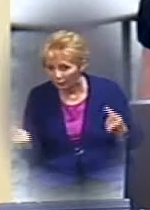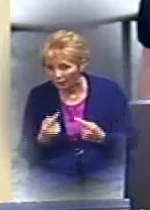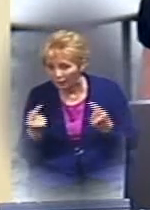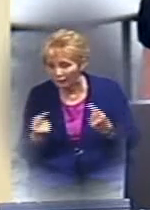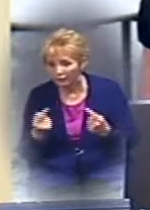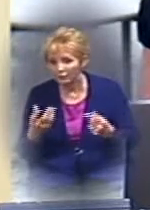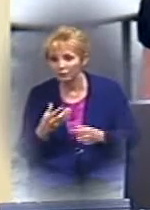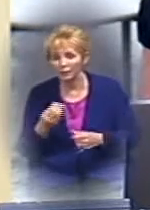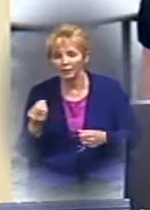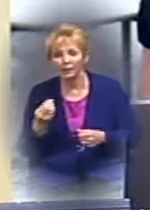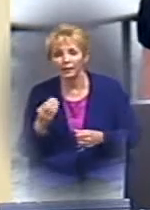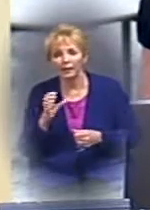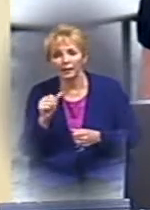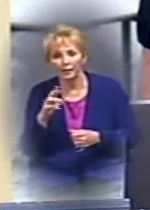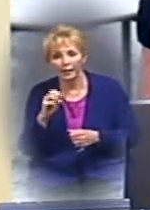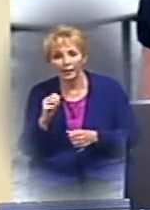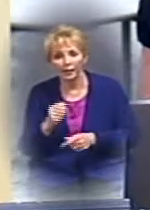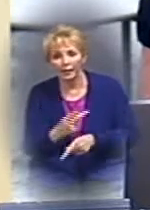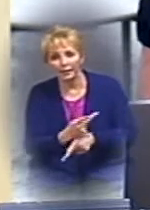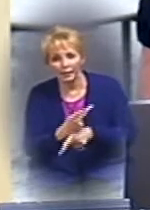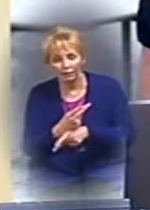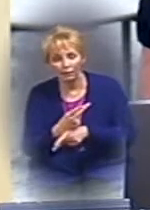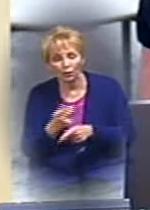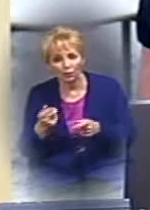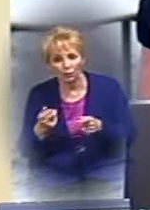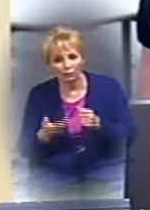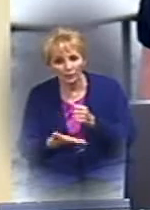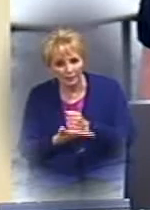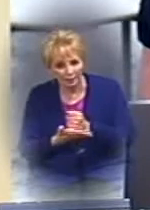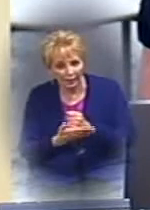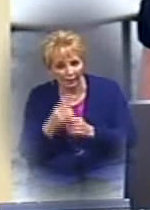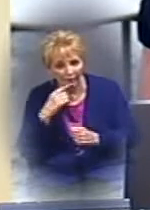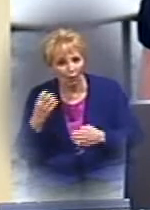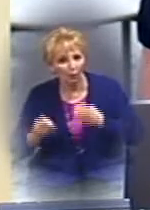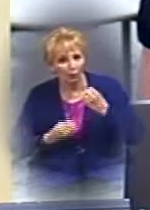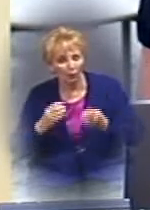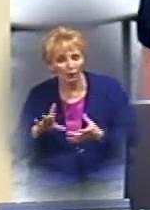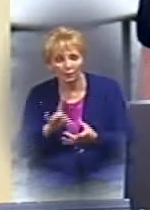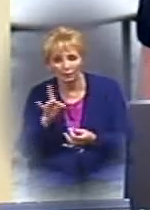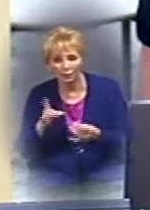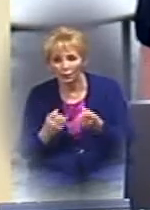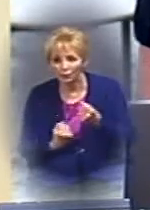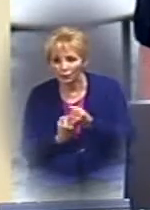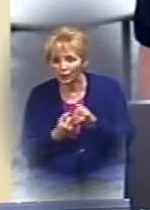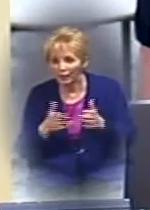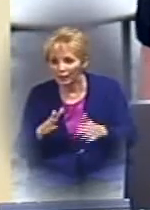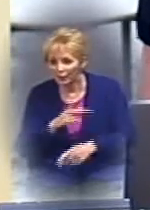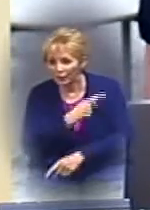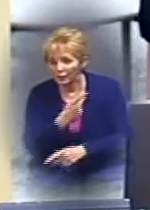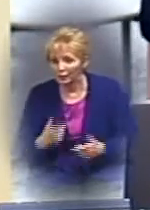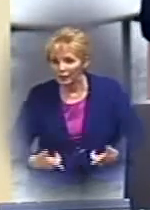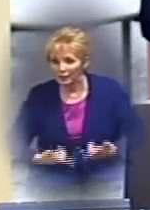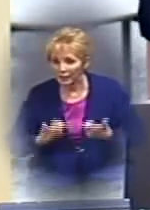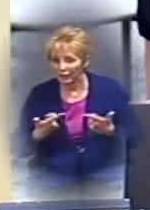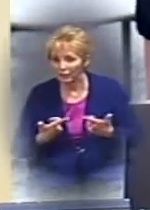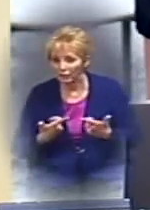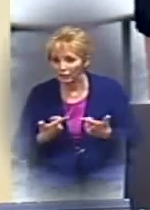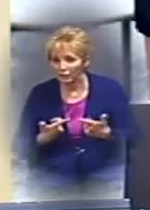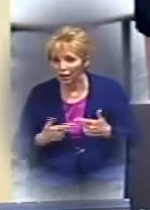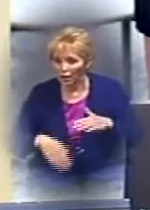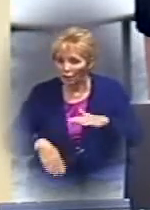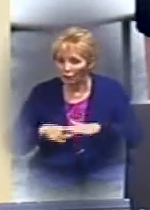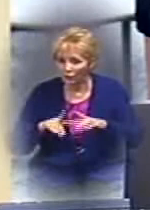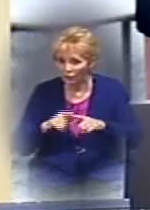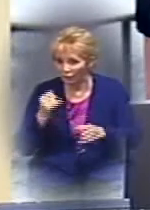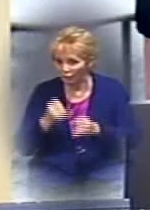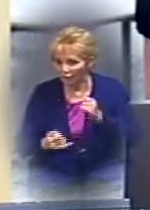control, caregiver training and assistance, and emotional and spiritual support, allowing patients to live fully up until the